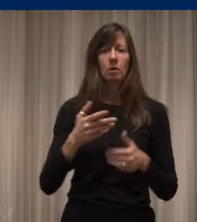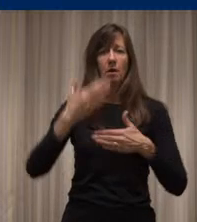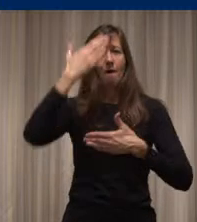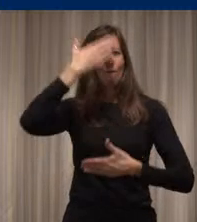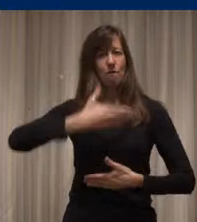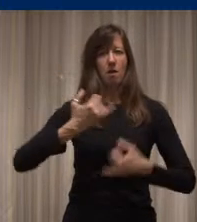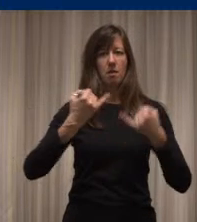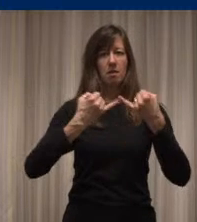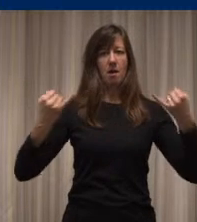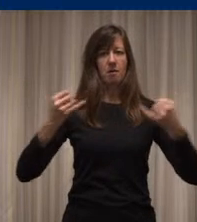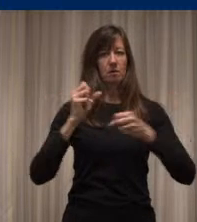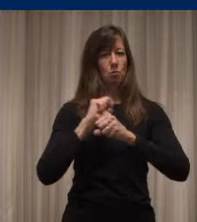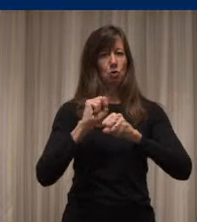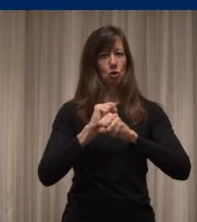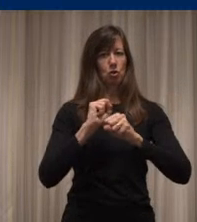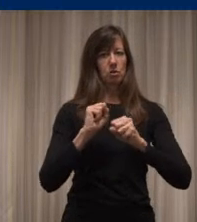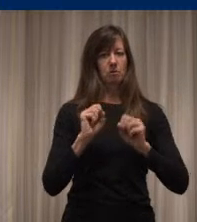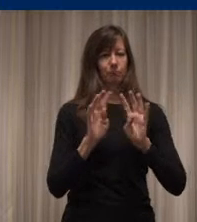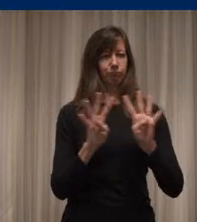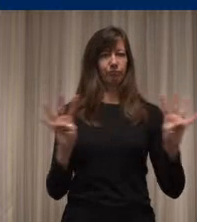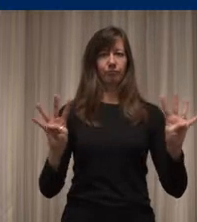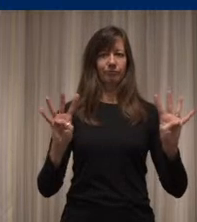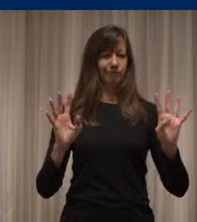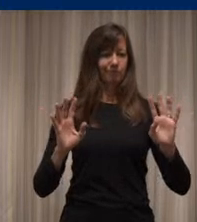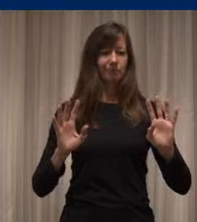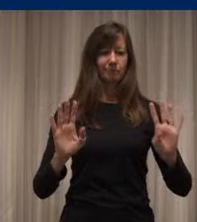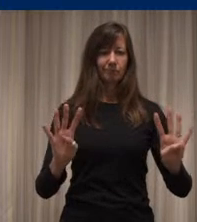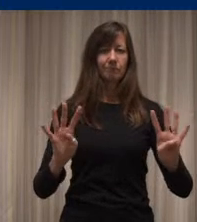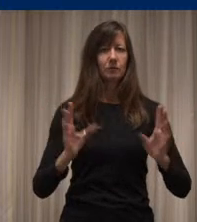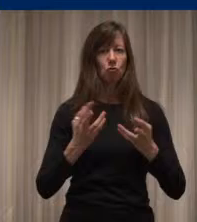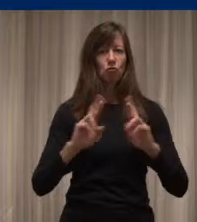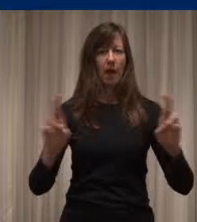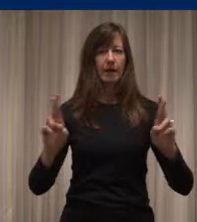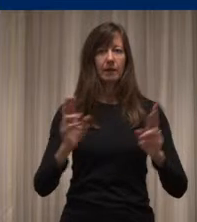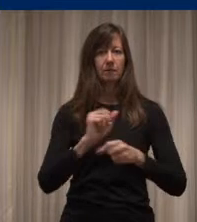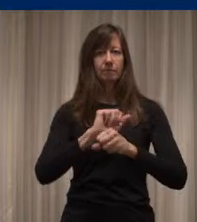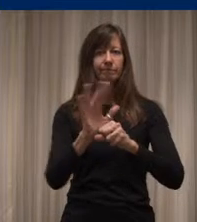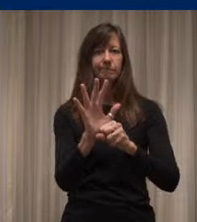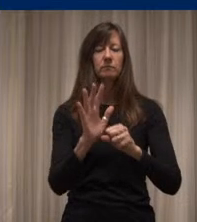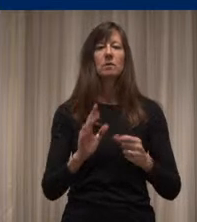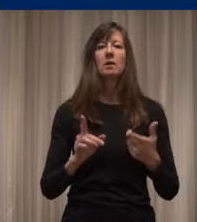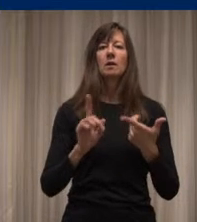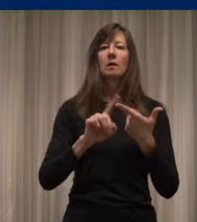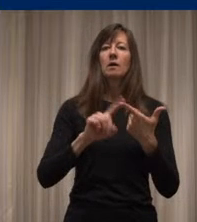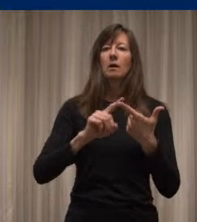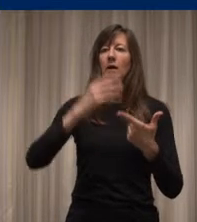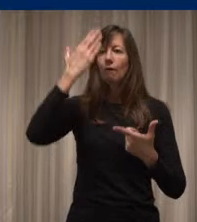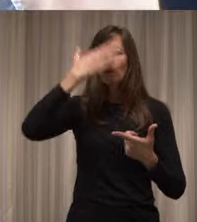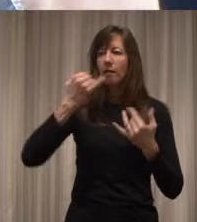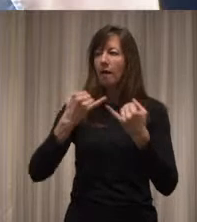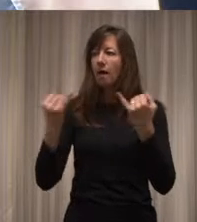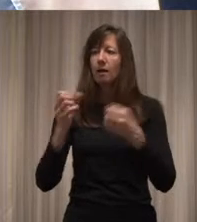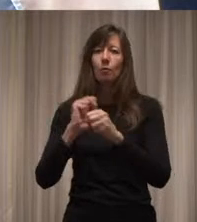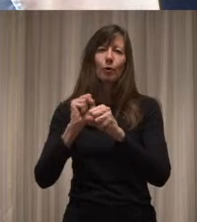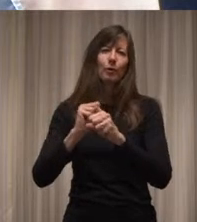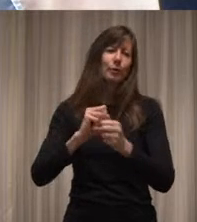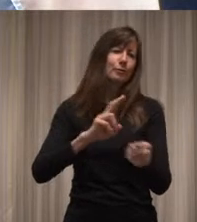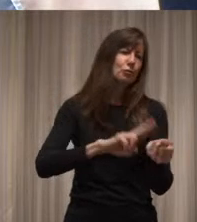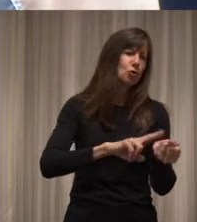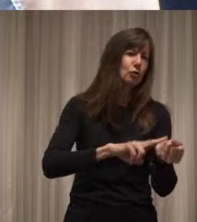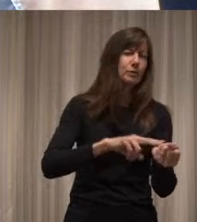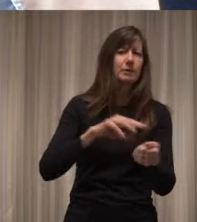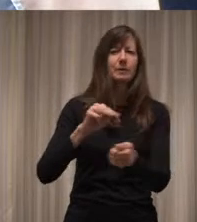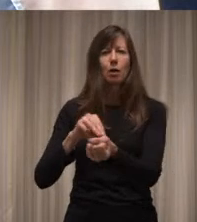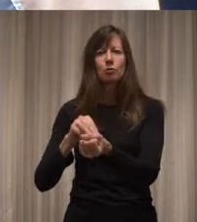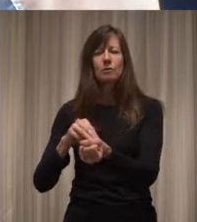of 100+ staff, from health nurses to administrative workers and others, many of whom are volunteers that are signed up,